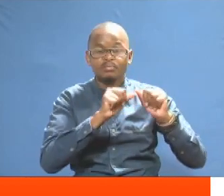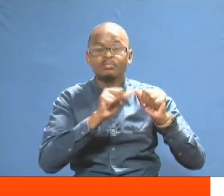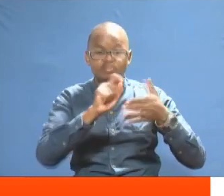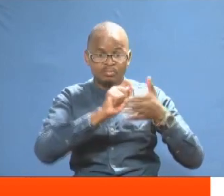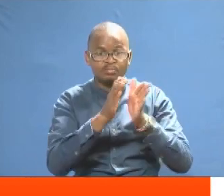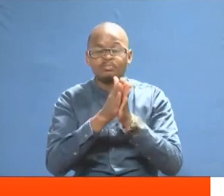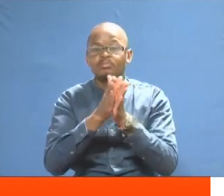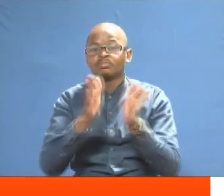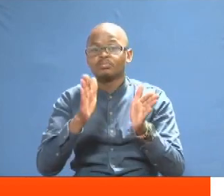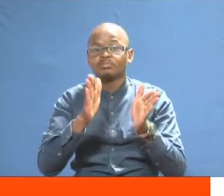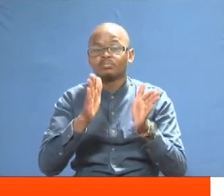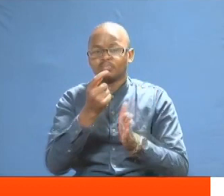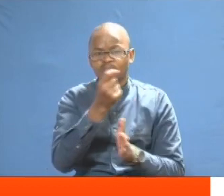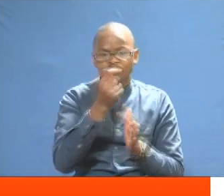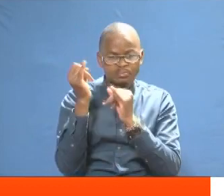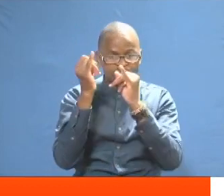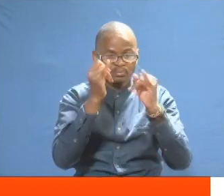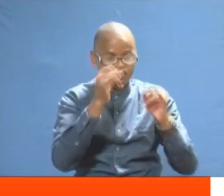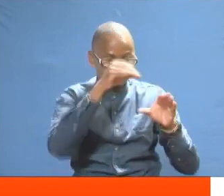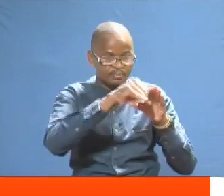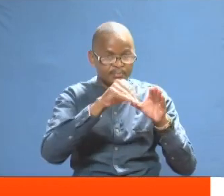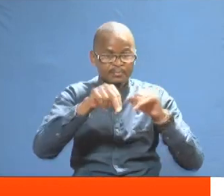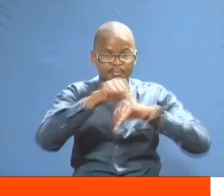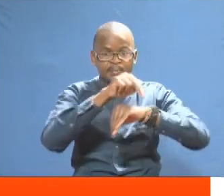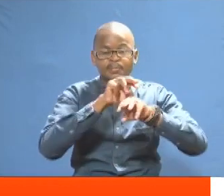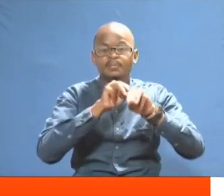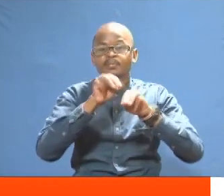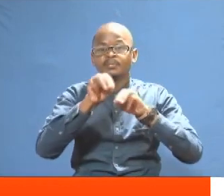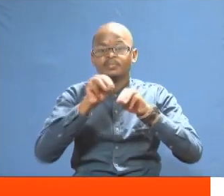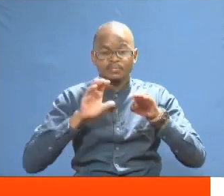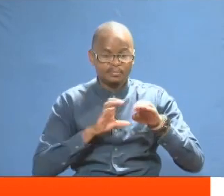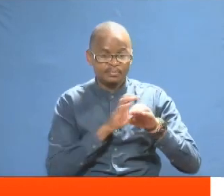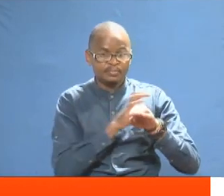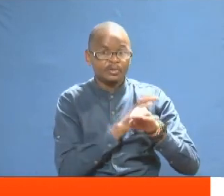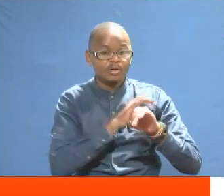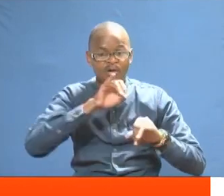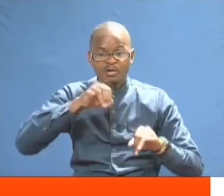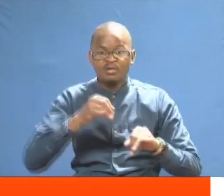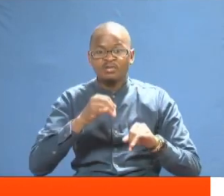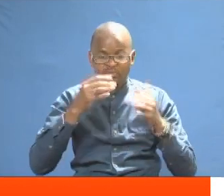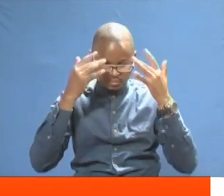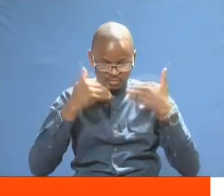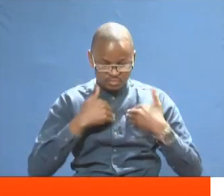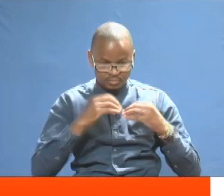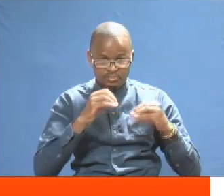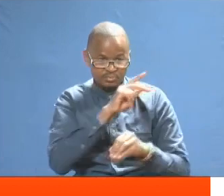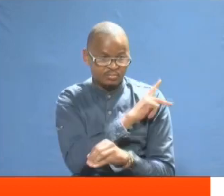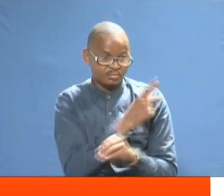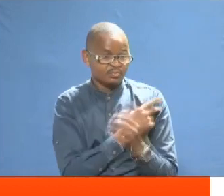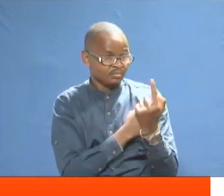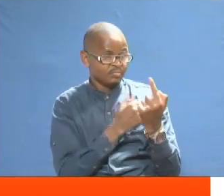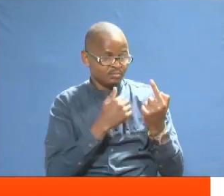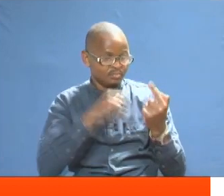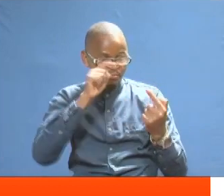General and a few individuals within the National Management Committee of Jubilee. They don't have powers because, one, you